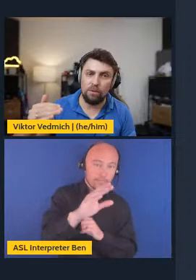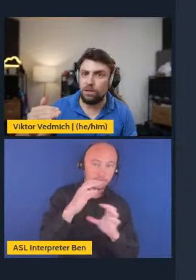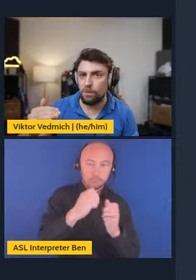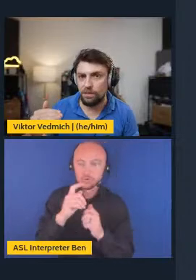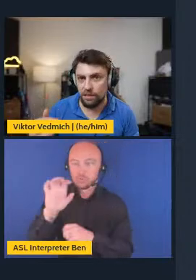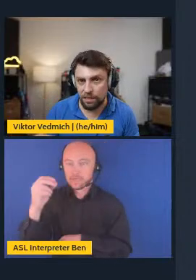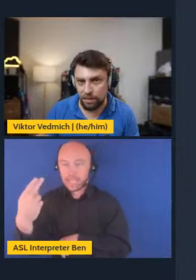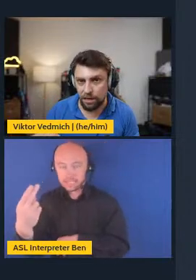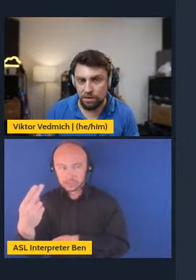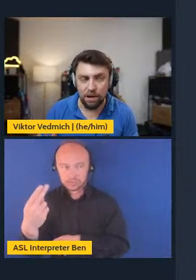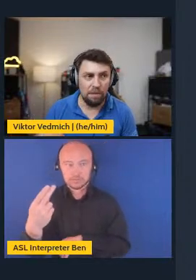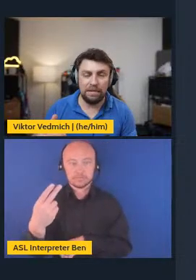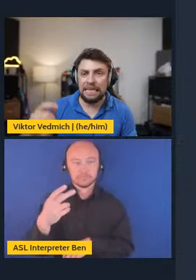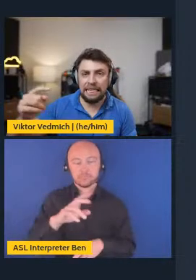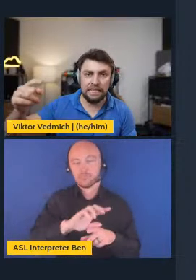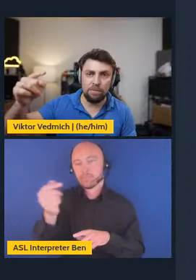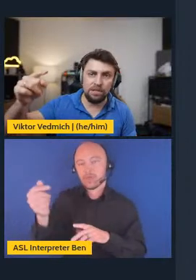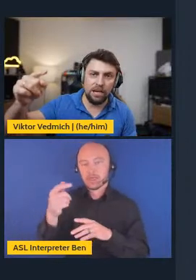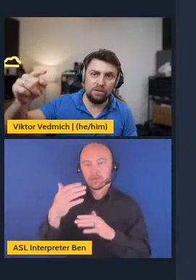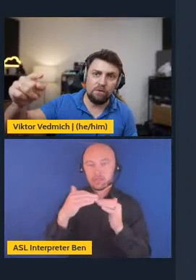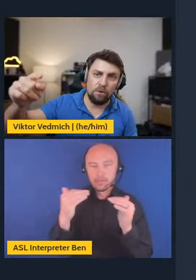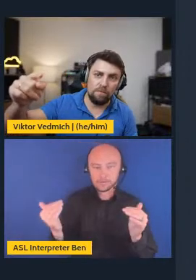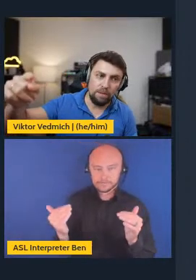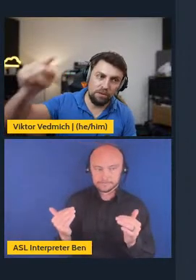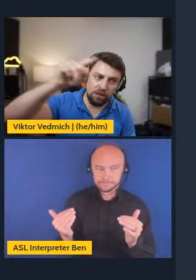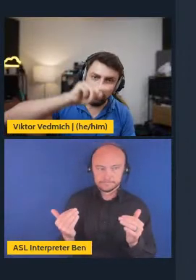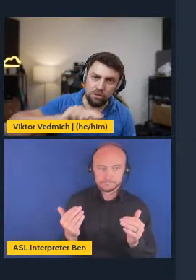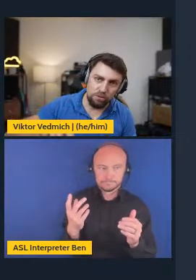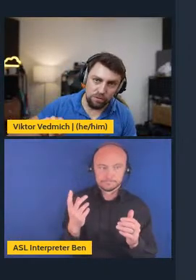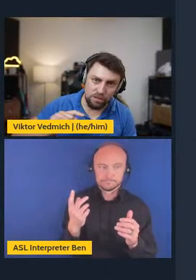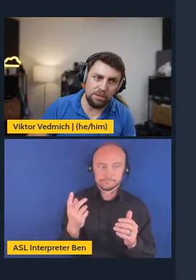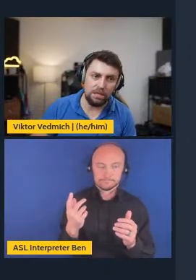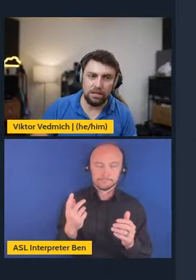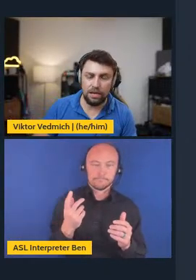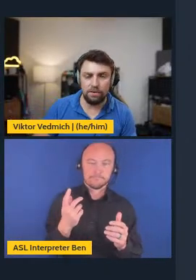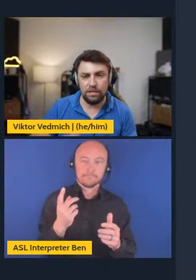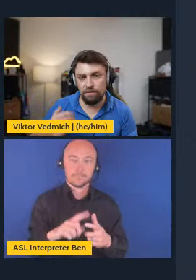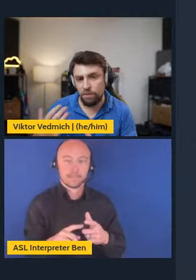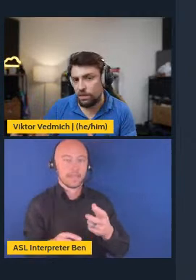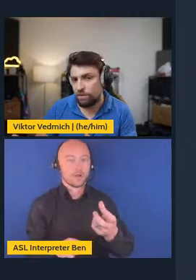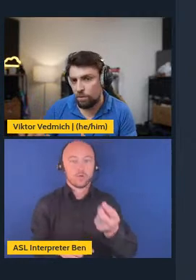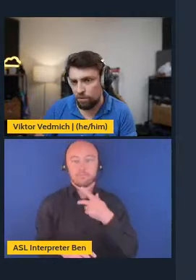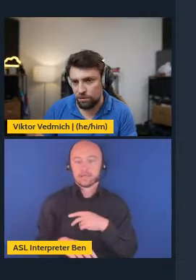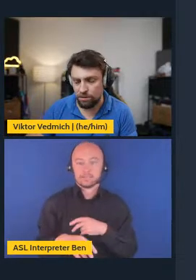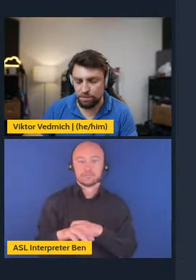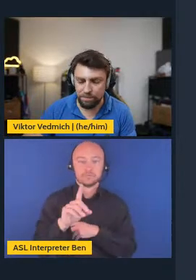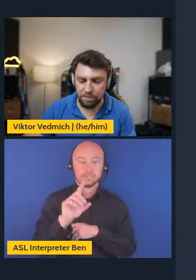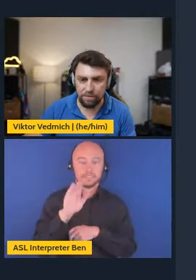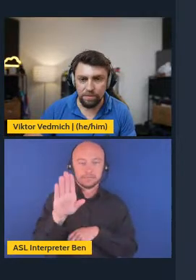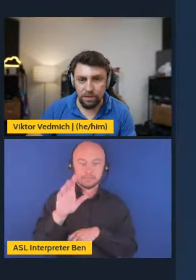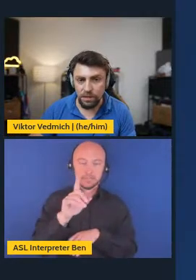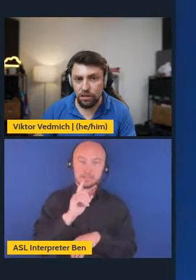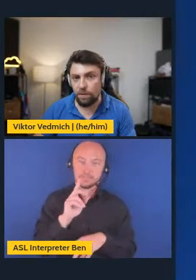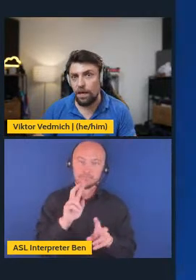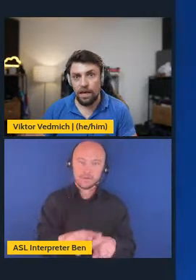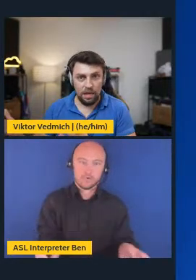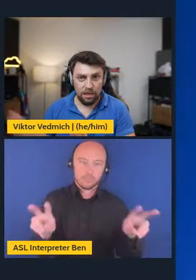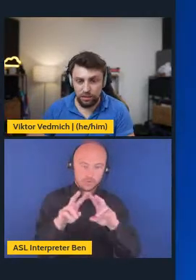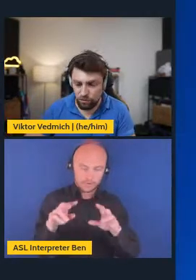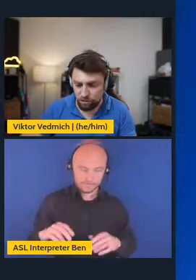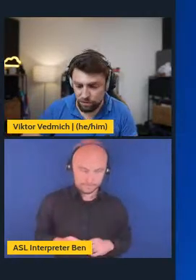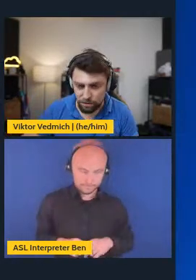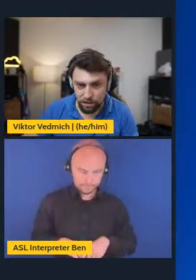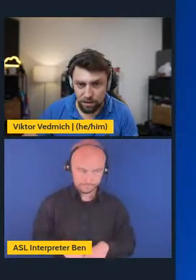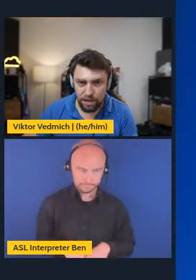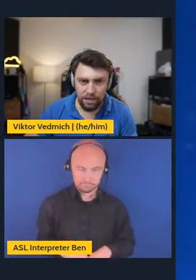communicate only with data layer, but I cannot communicate from web, for example, to DB layer. For me, it's very important. So let's